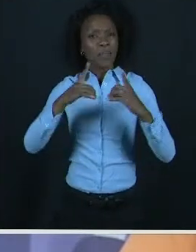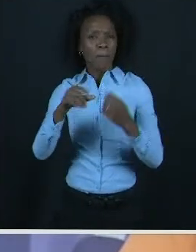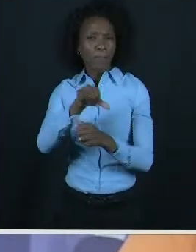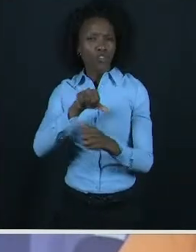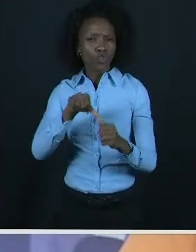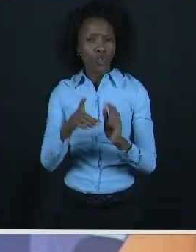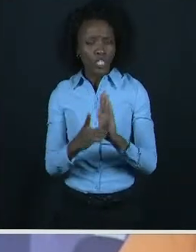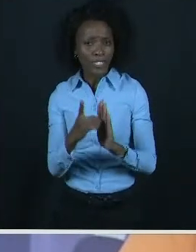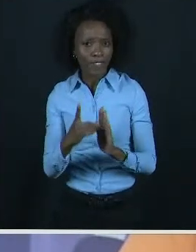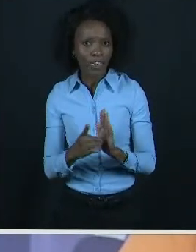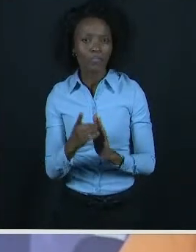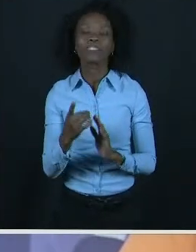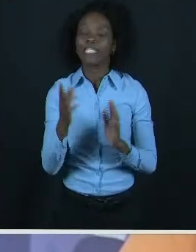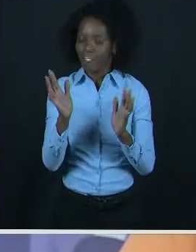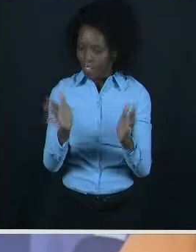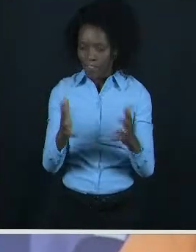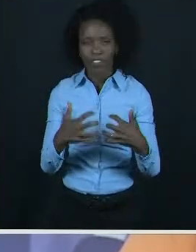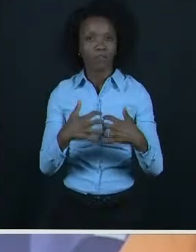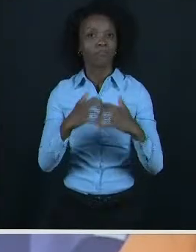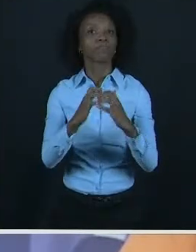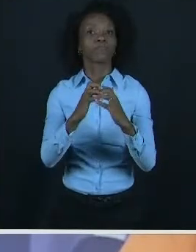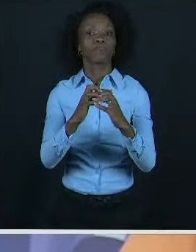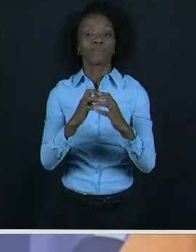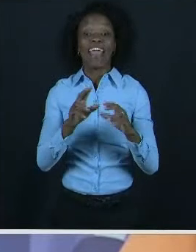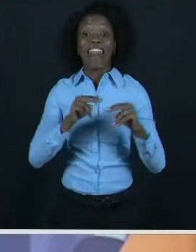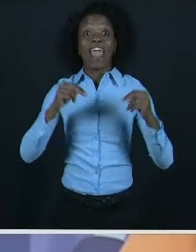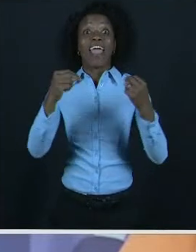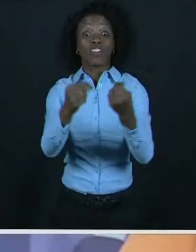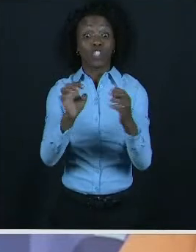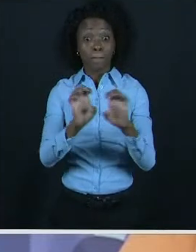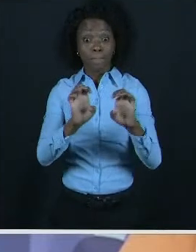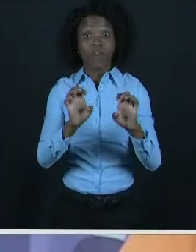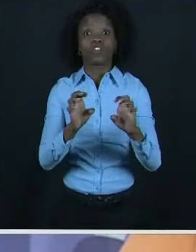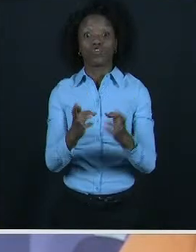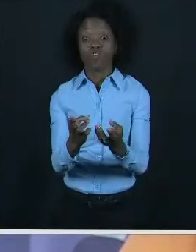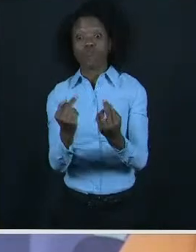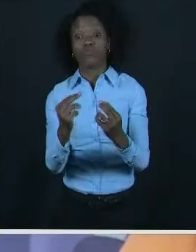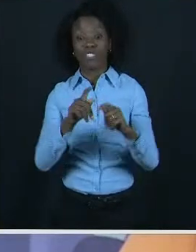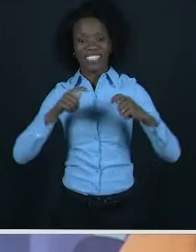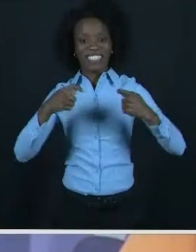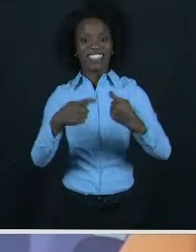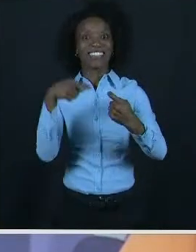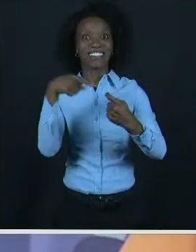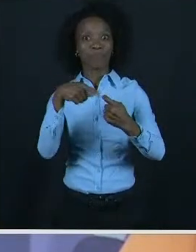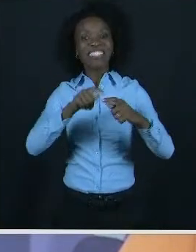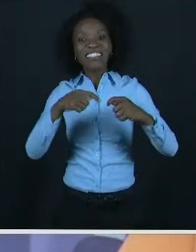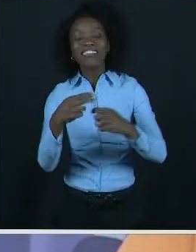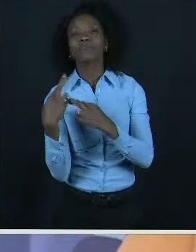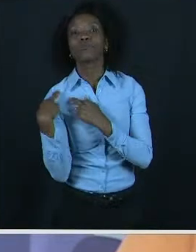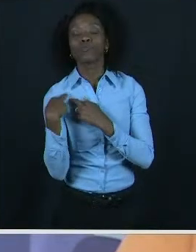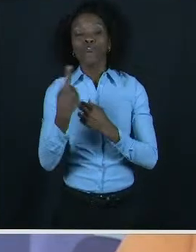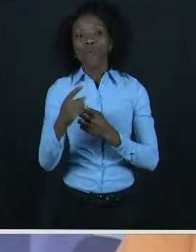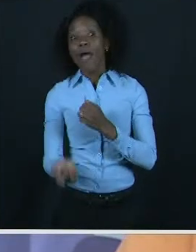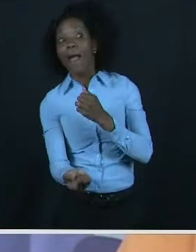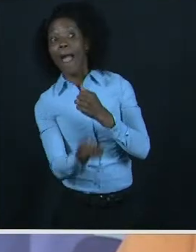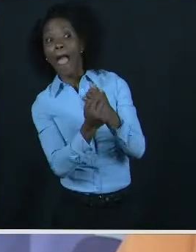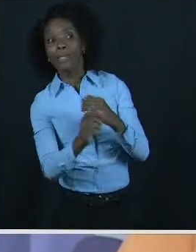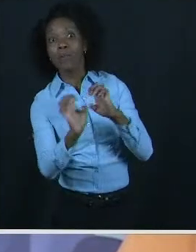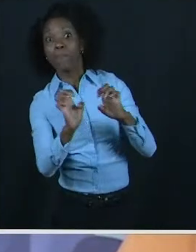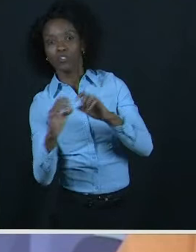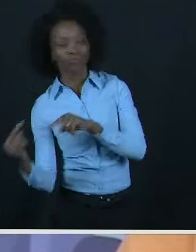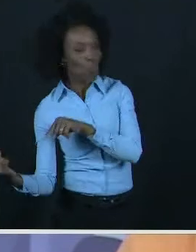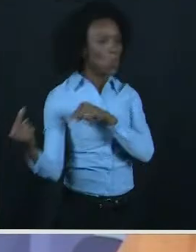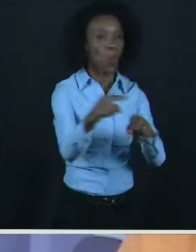a national emergency response team to offer trauma briefing in emergency situations. Someone